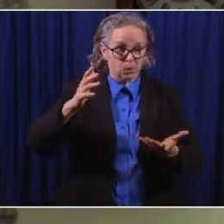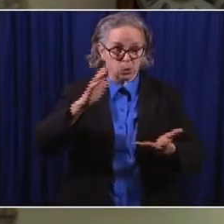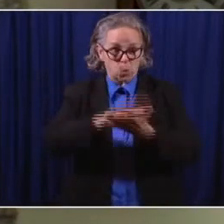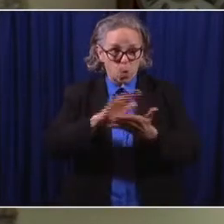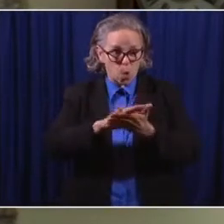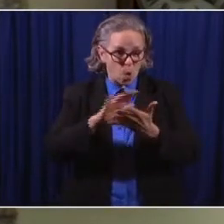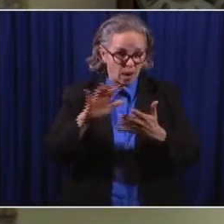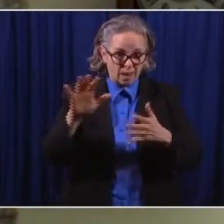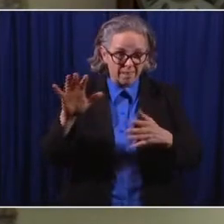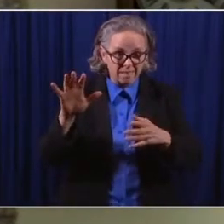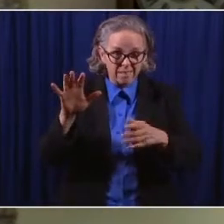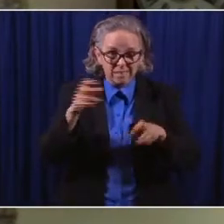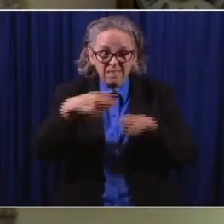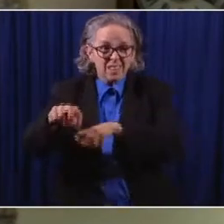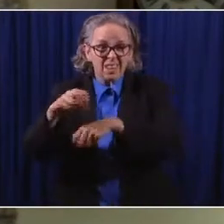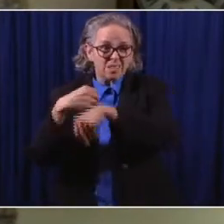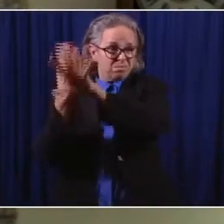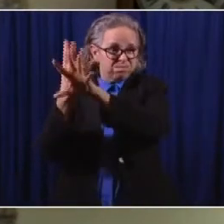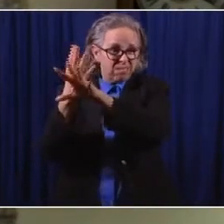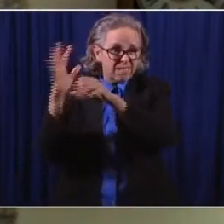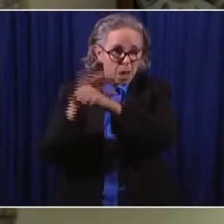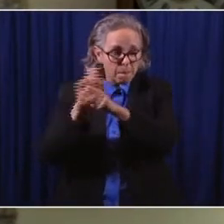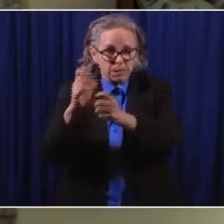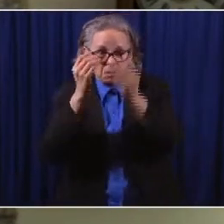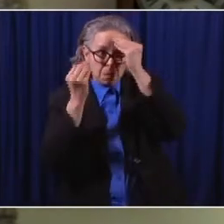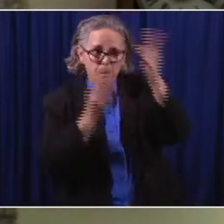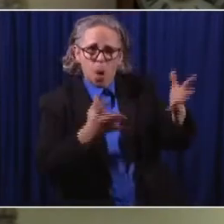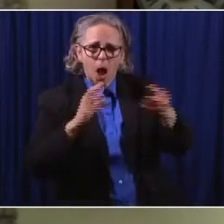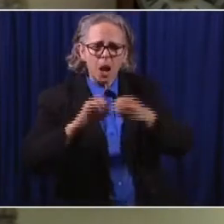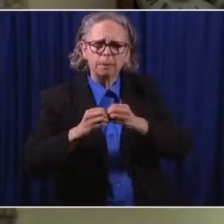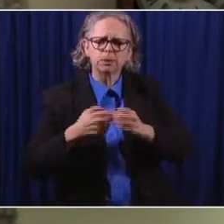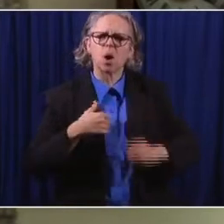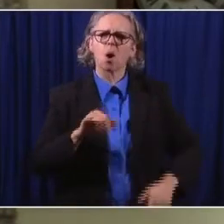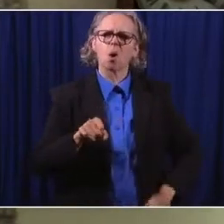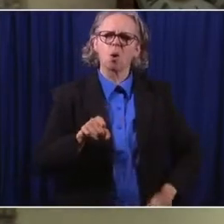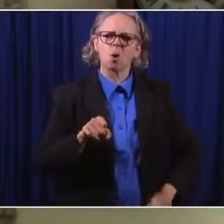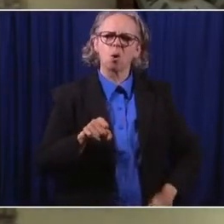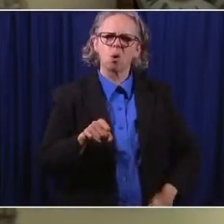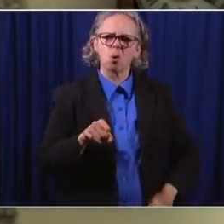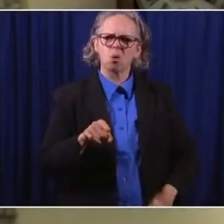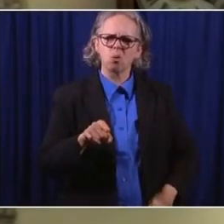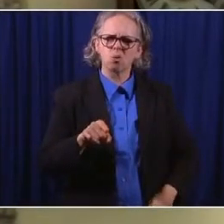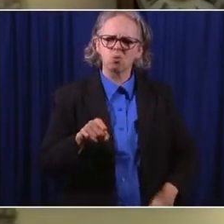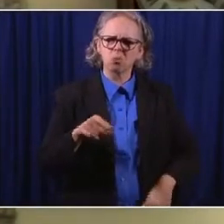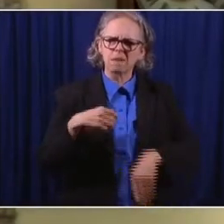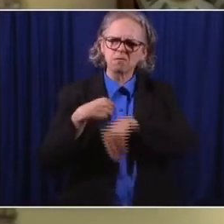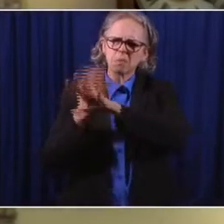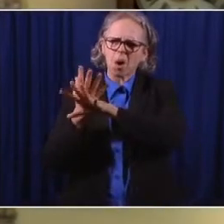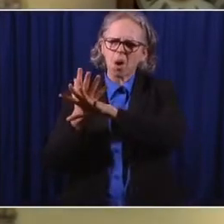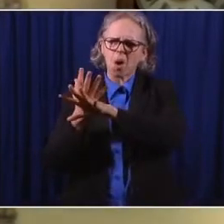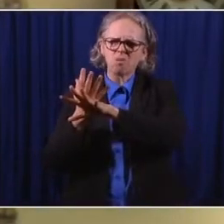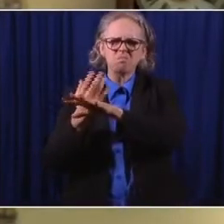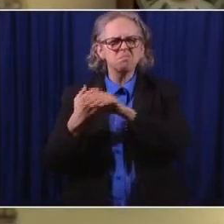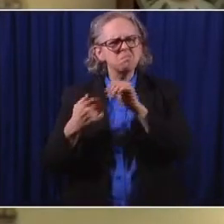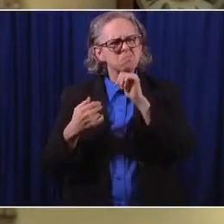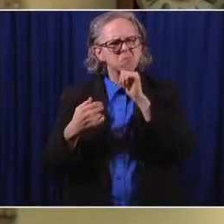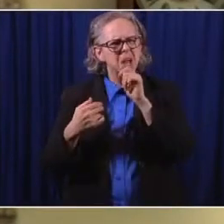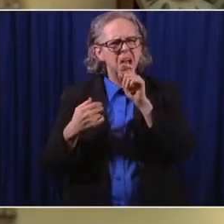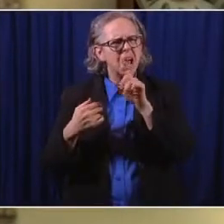I never looked at that as an obligation for a school that's fully remote.